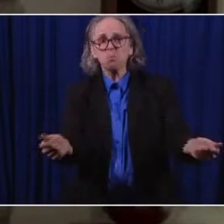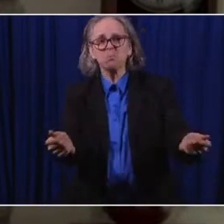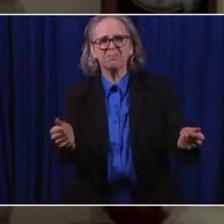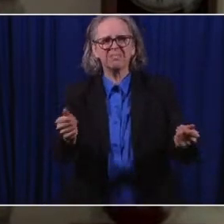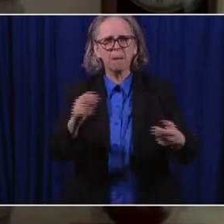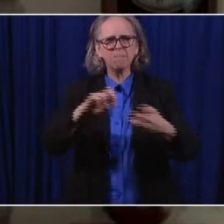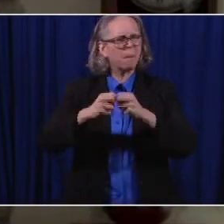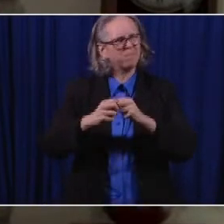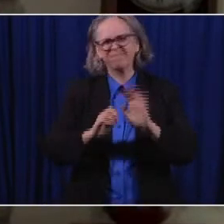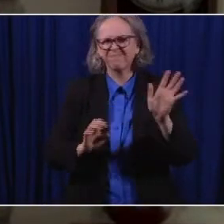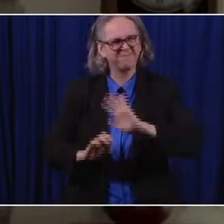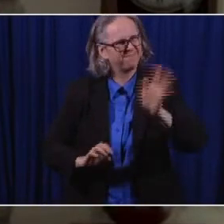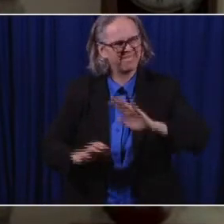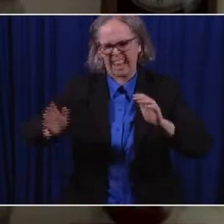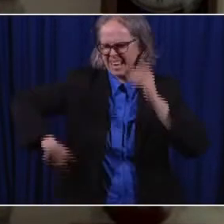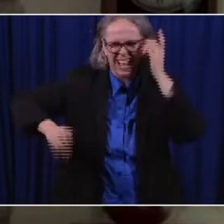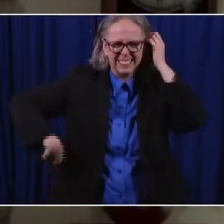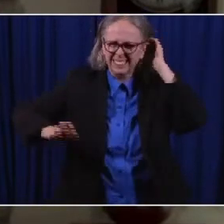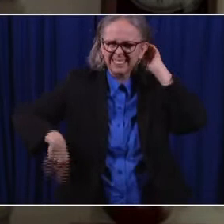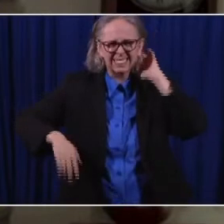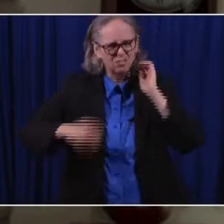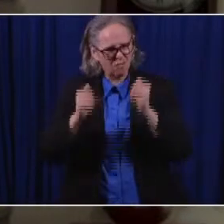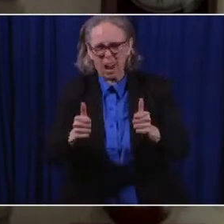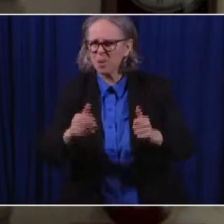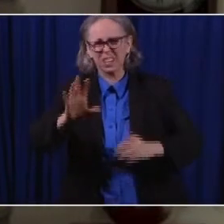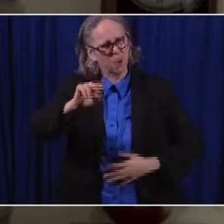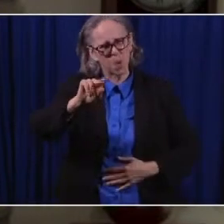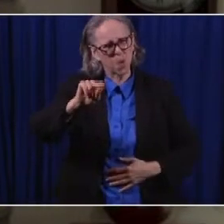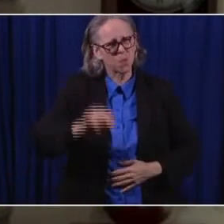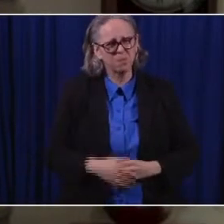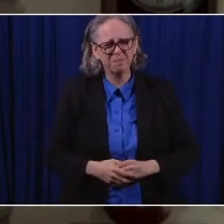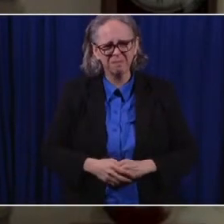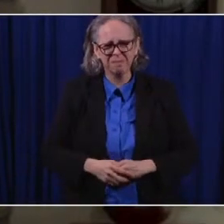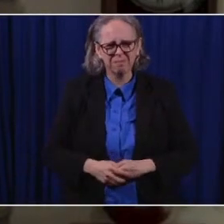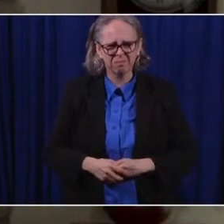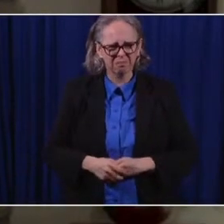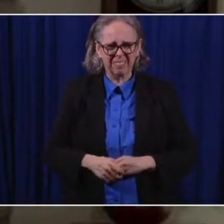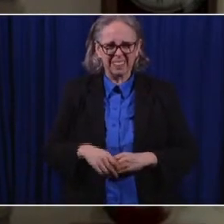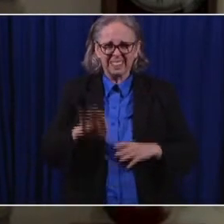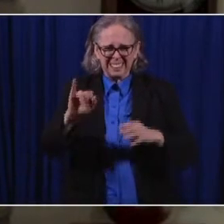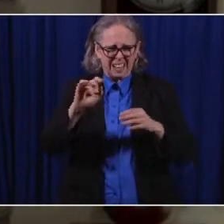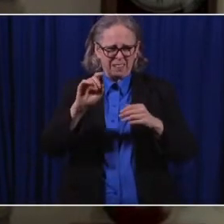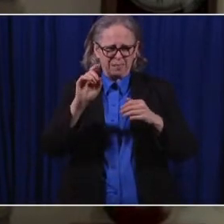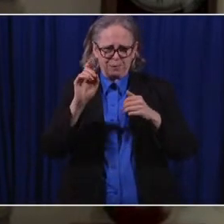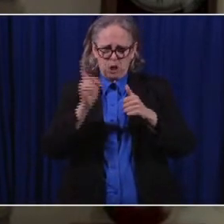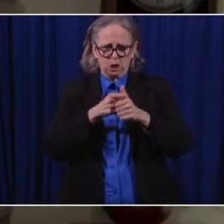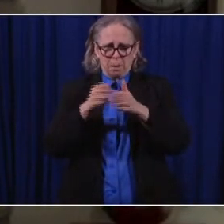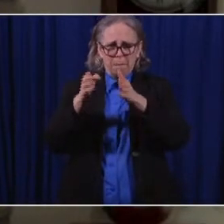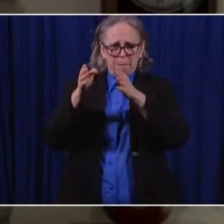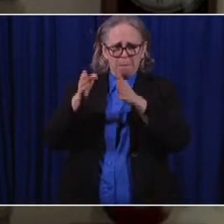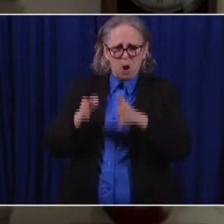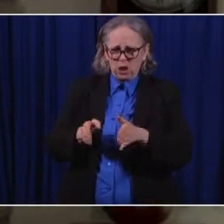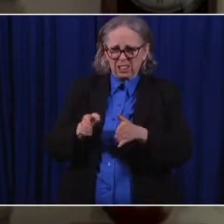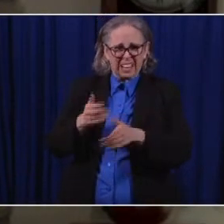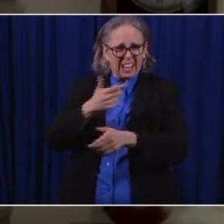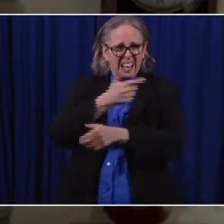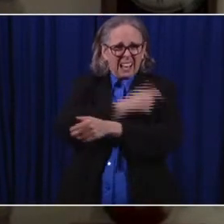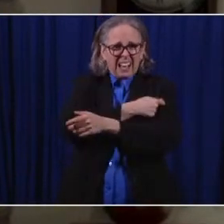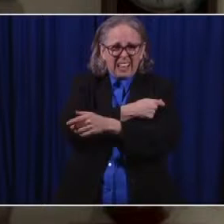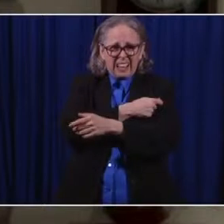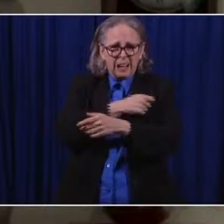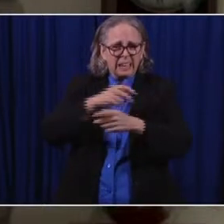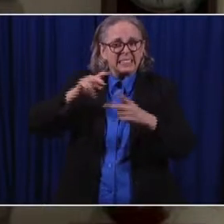about this. The first person to get a second shot in Ohio is not going to happen for another 3